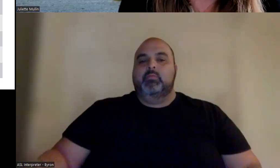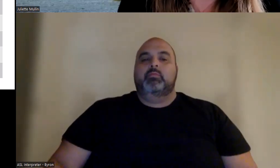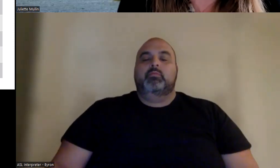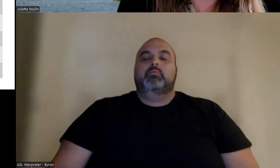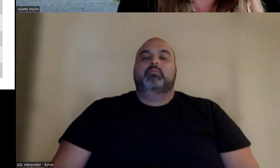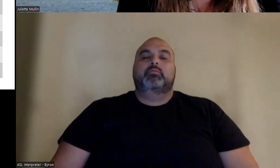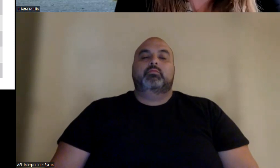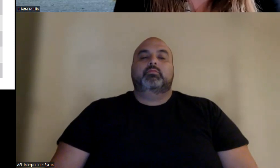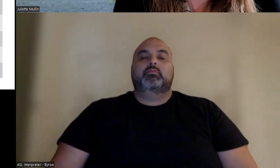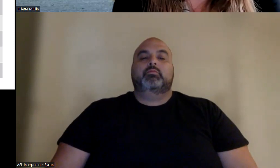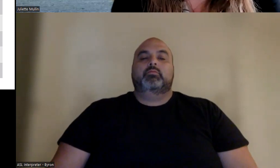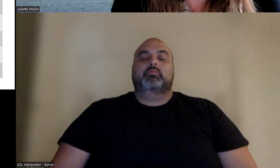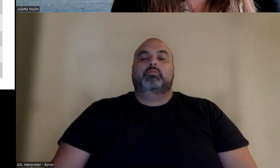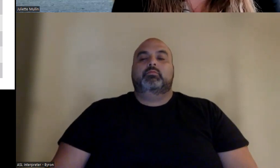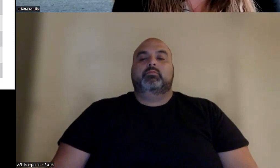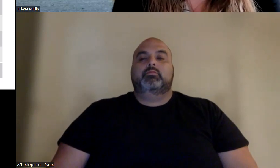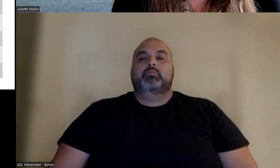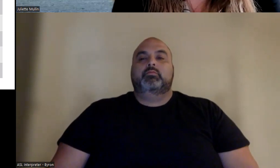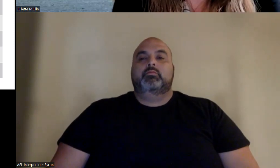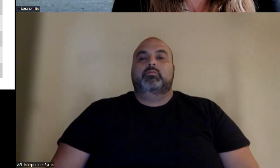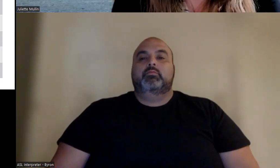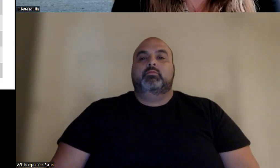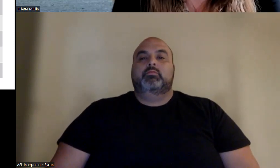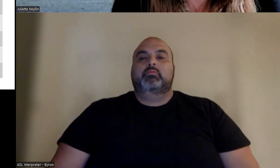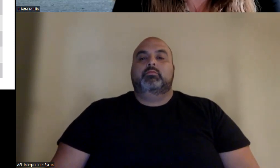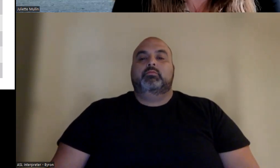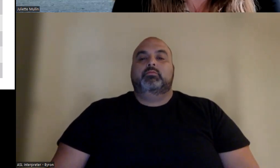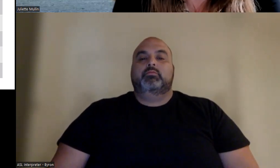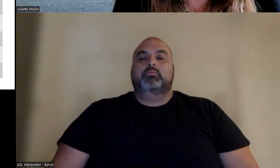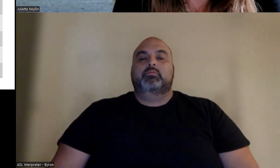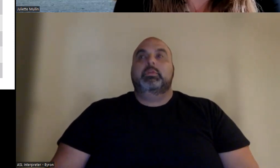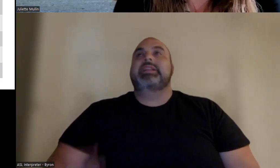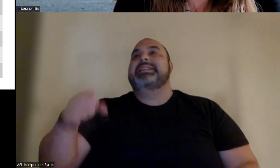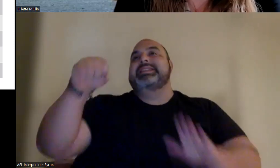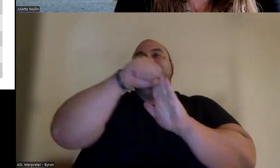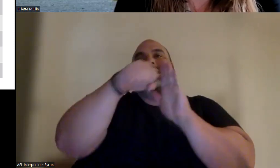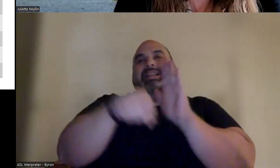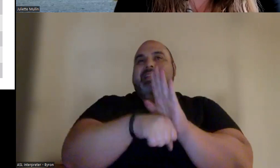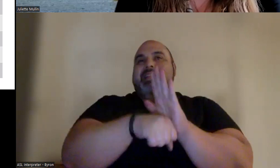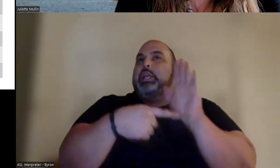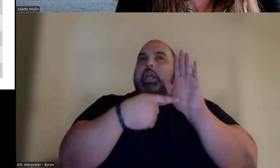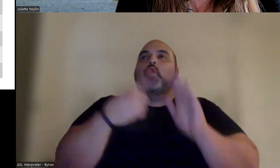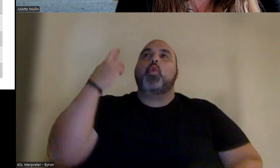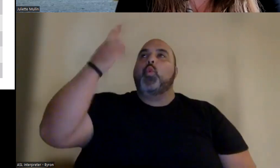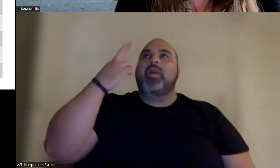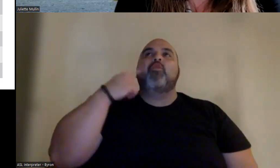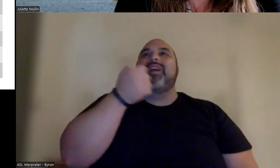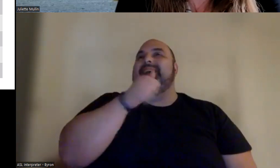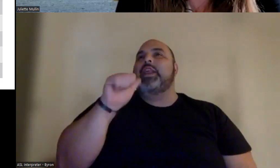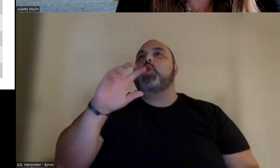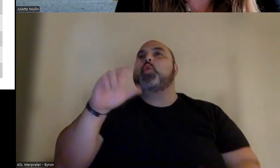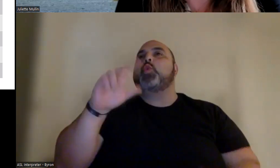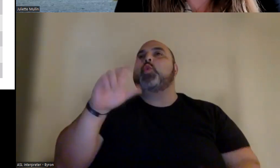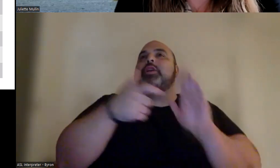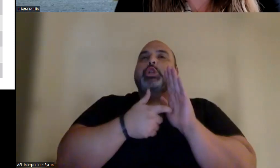visitation. For example, there's a state that indicates that the reason for any restrictions needs to be